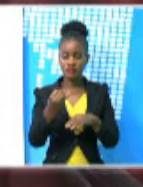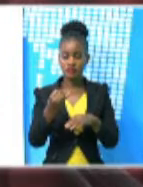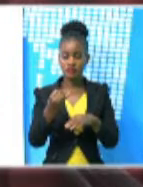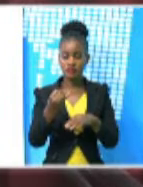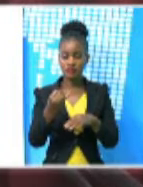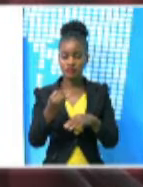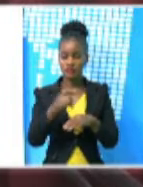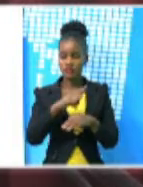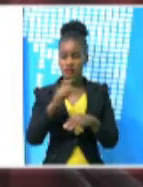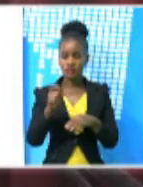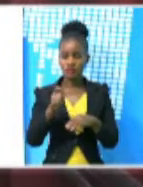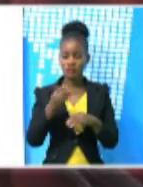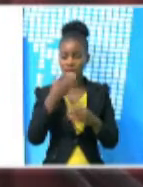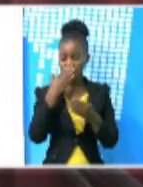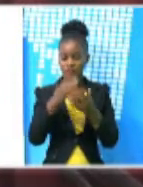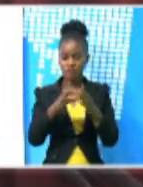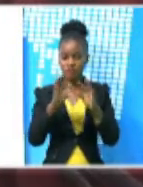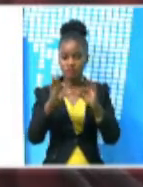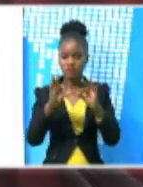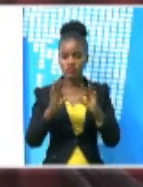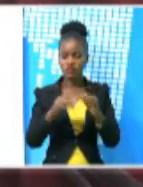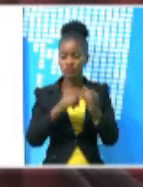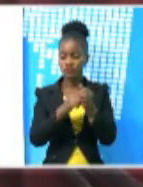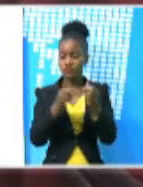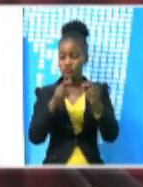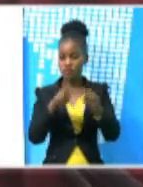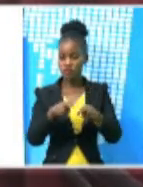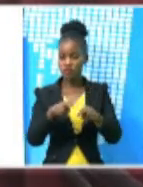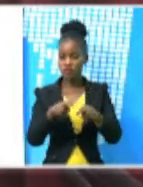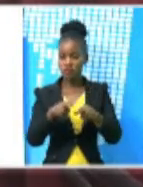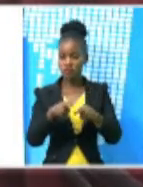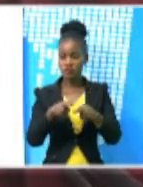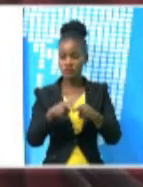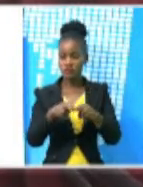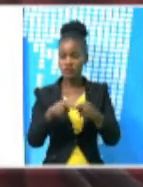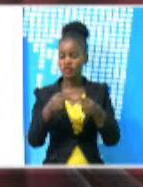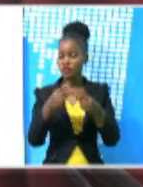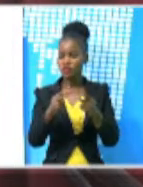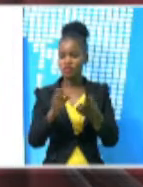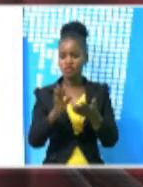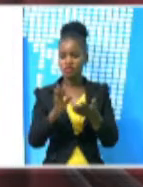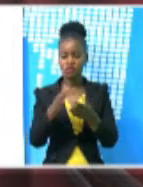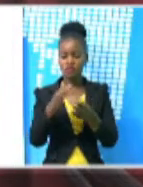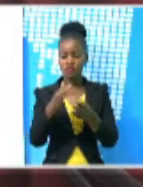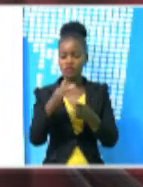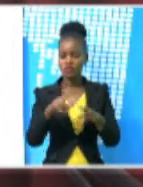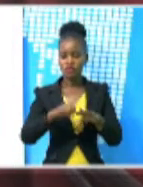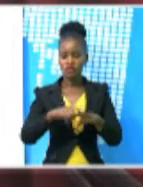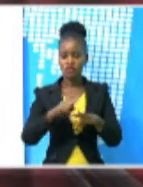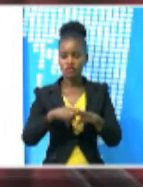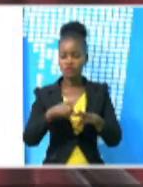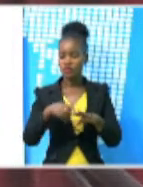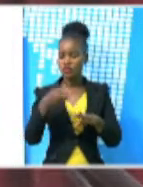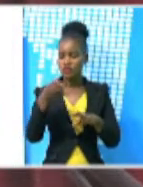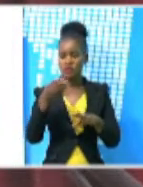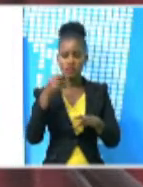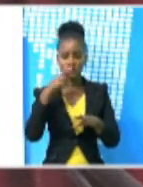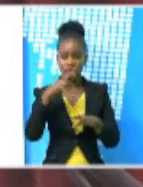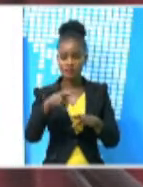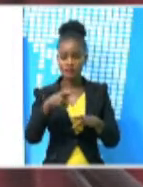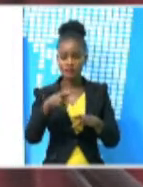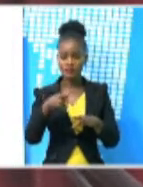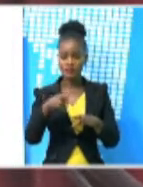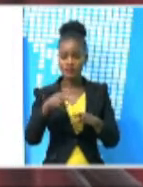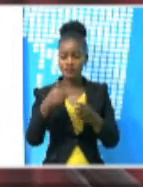That is the perfect thing that is supposed to happen. But as I will be sharing with you, sometimes there